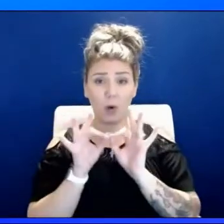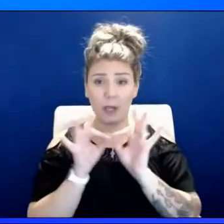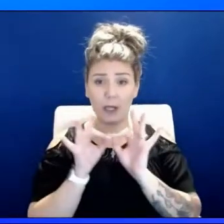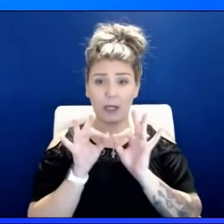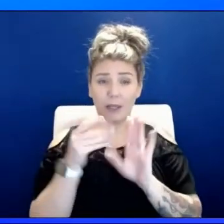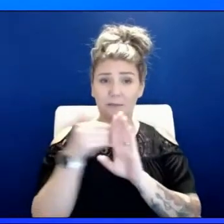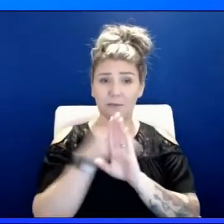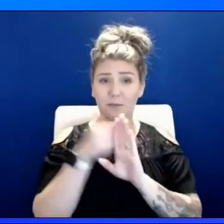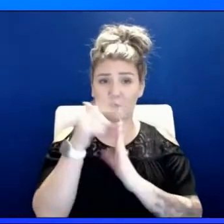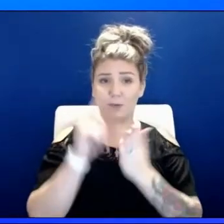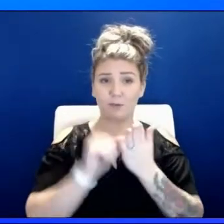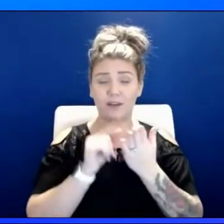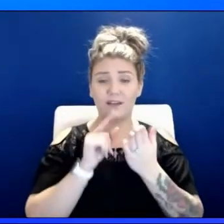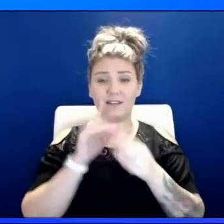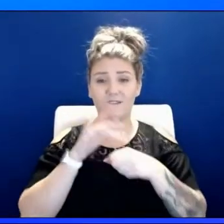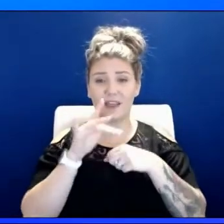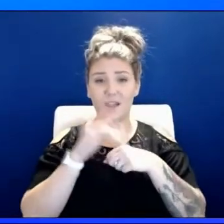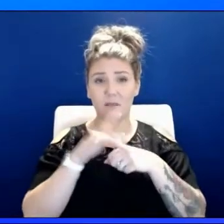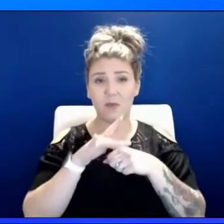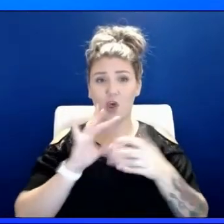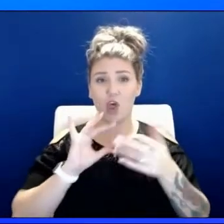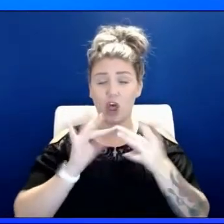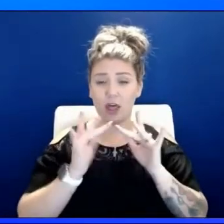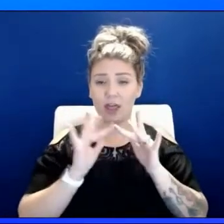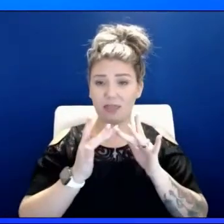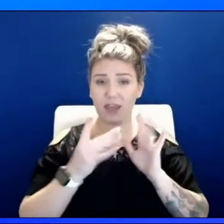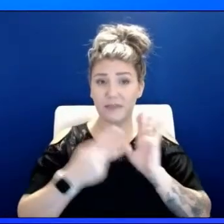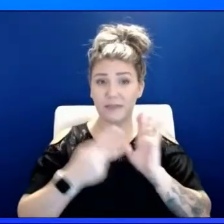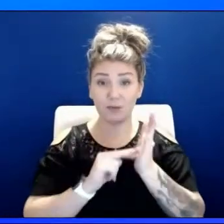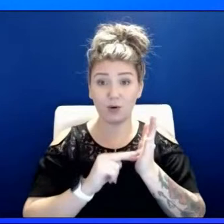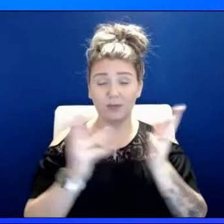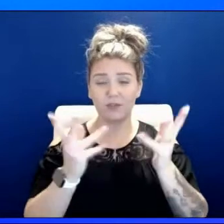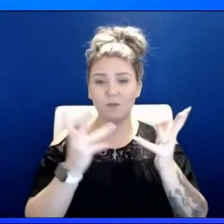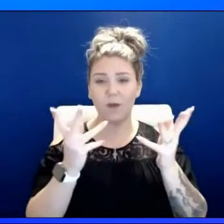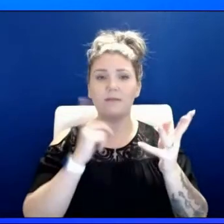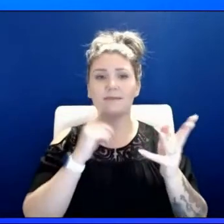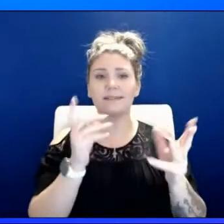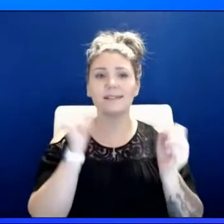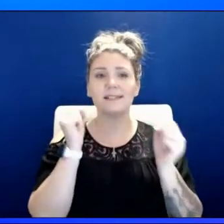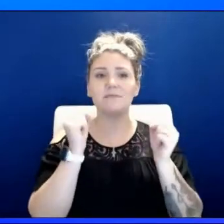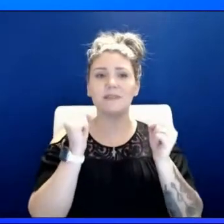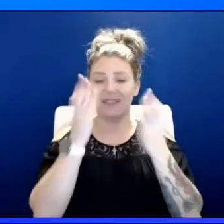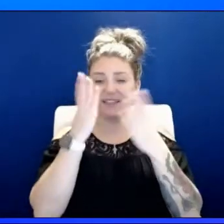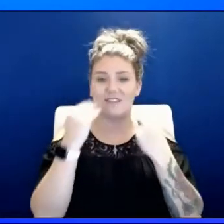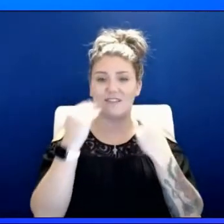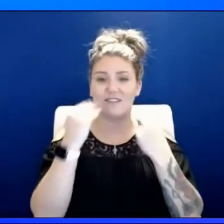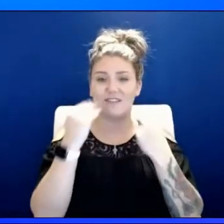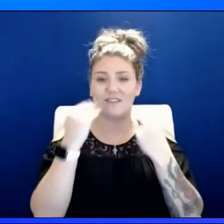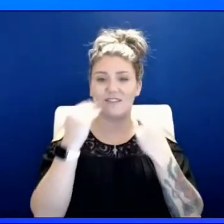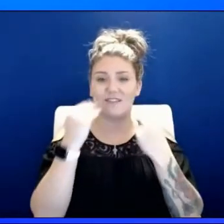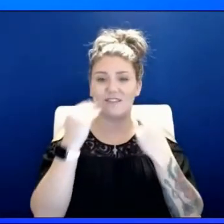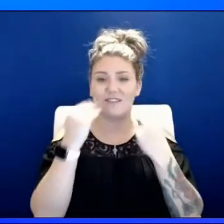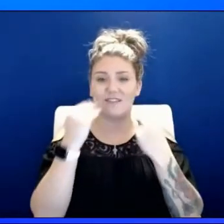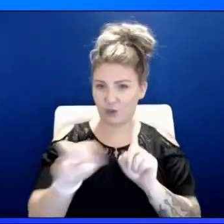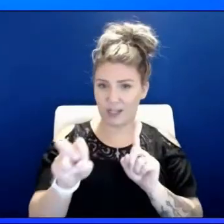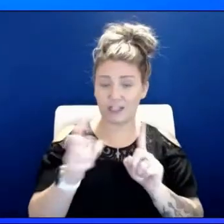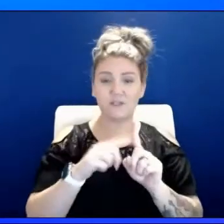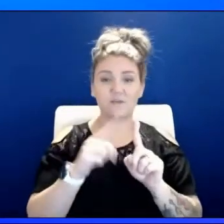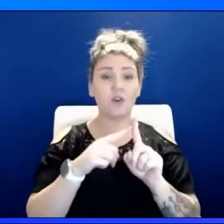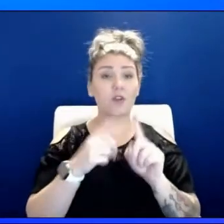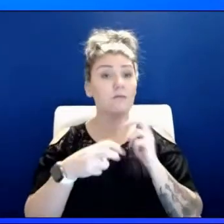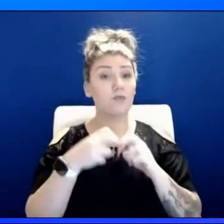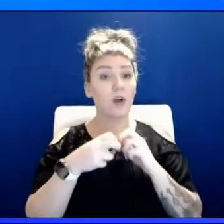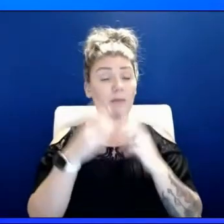being available online the purpose there is to speed the information transfer. But the problem is the information may not be